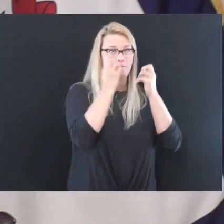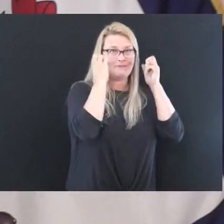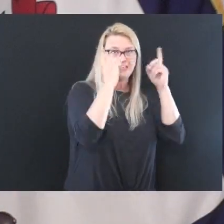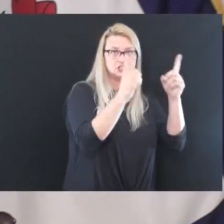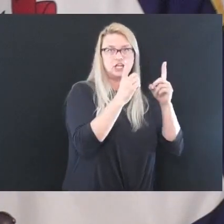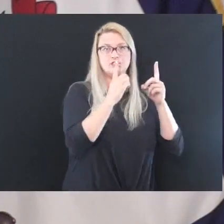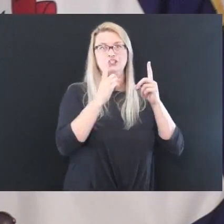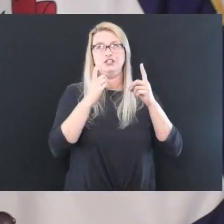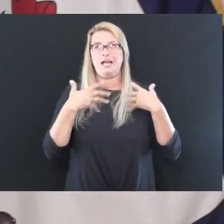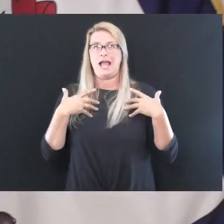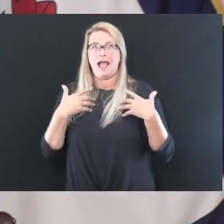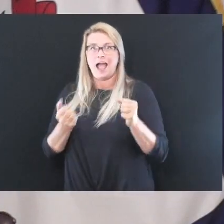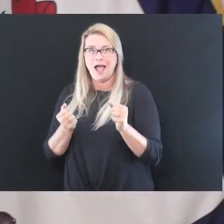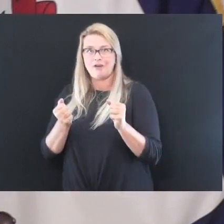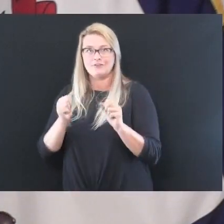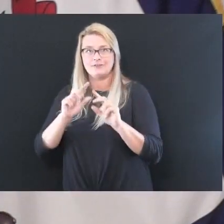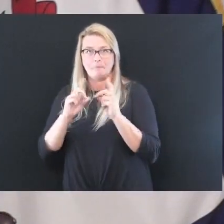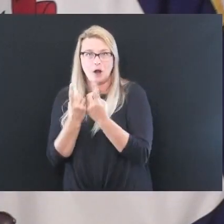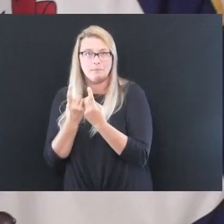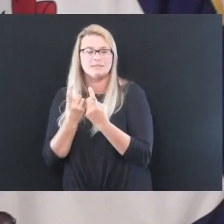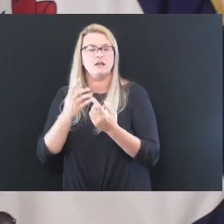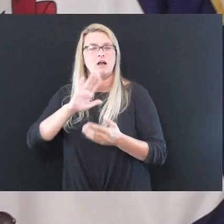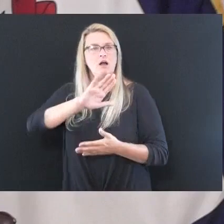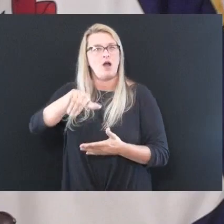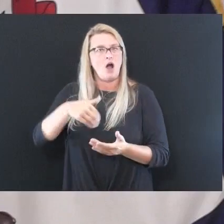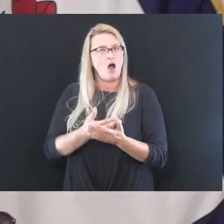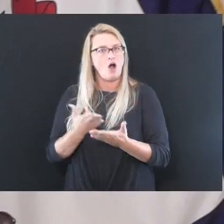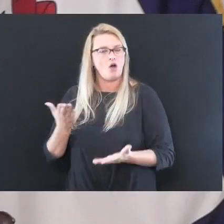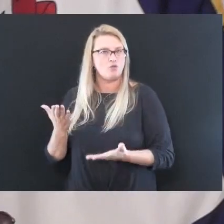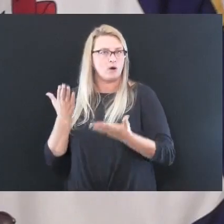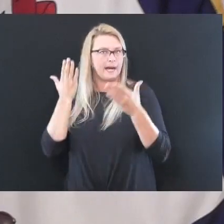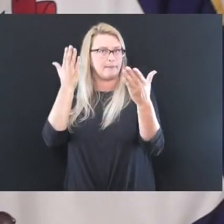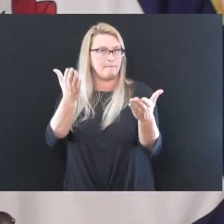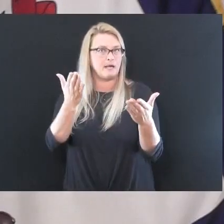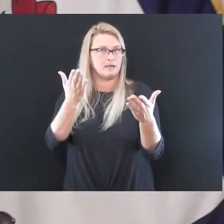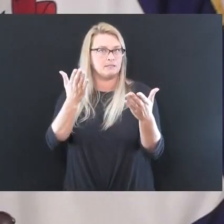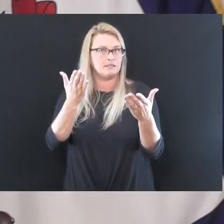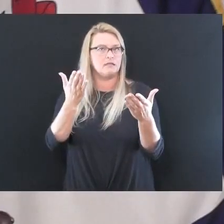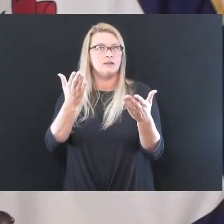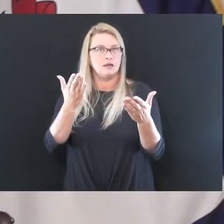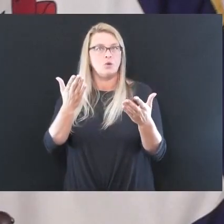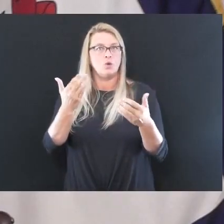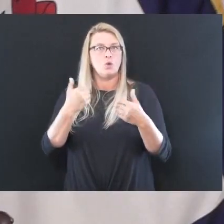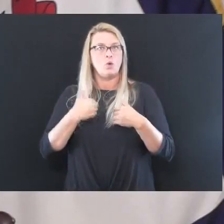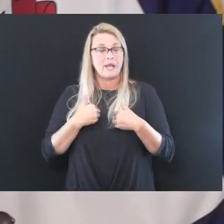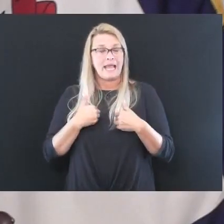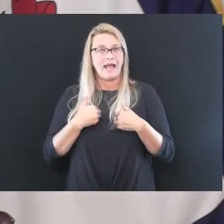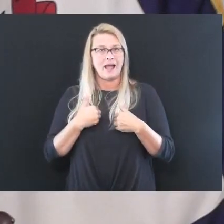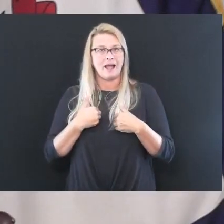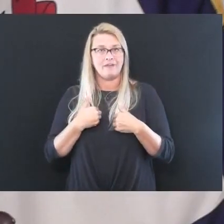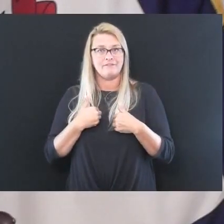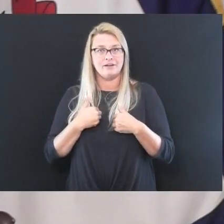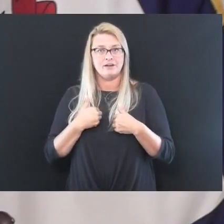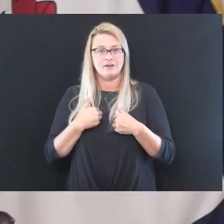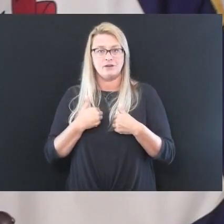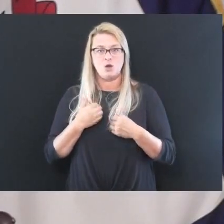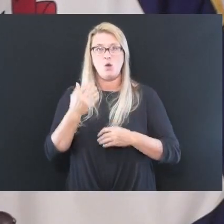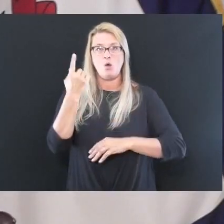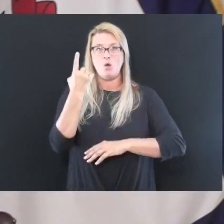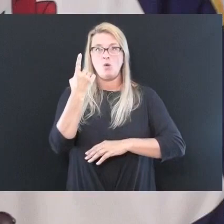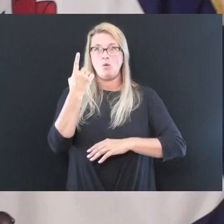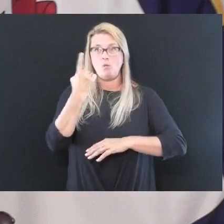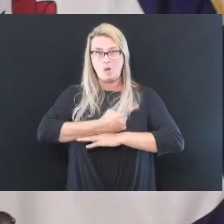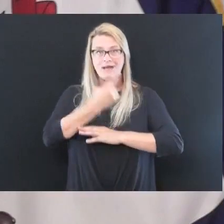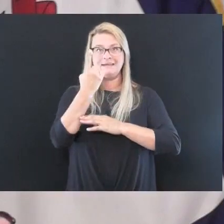community and our health community and everything, they have made recommendations to me that we go with a date, and that date influences the